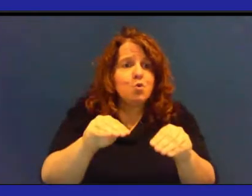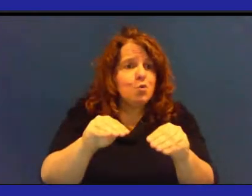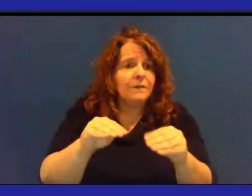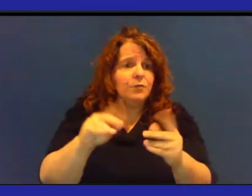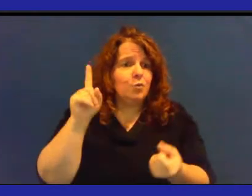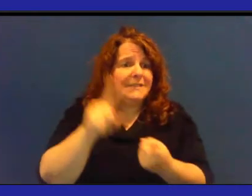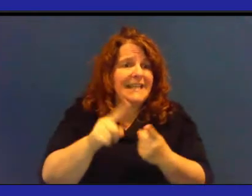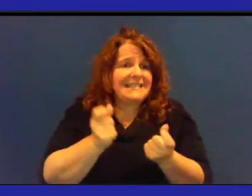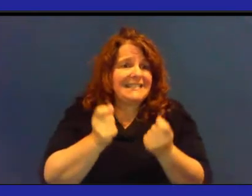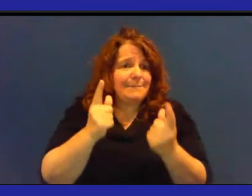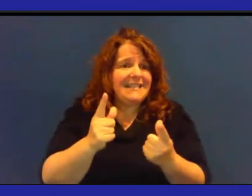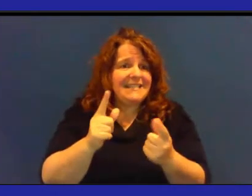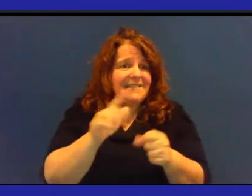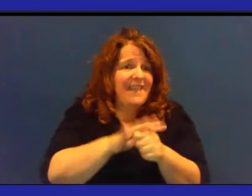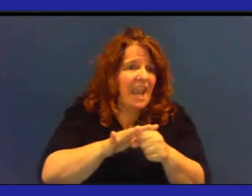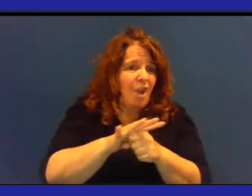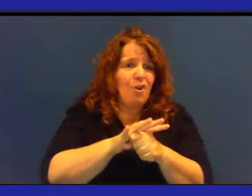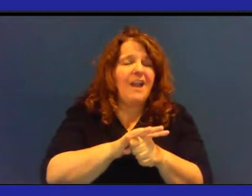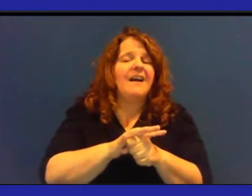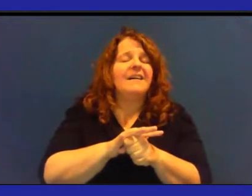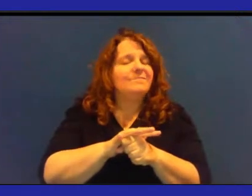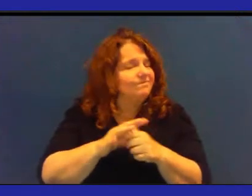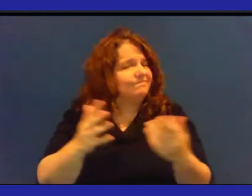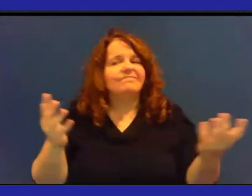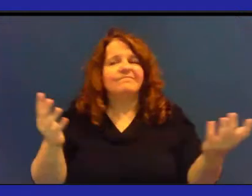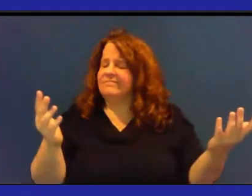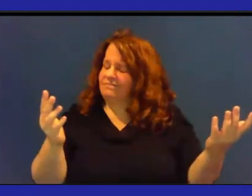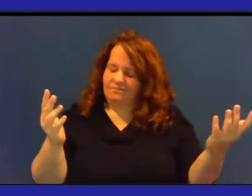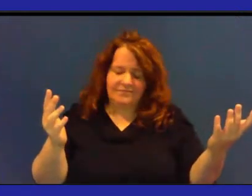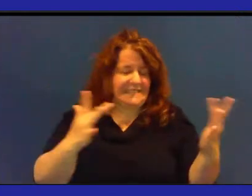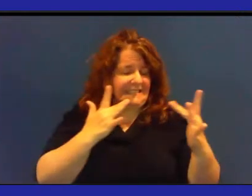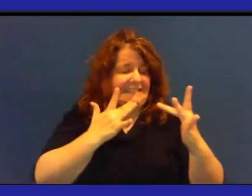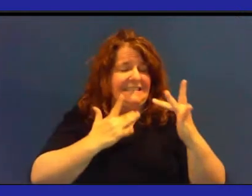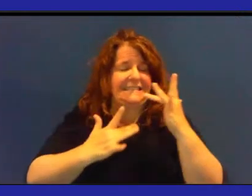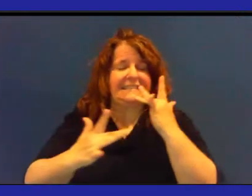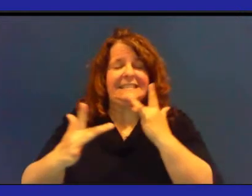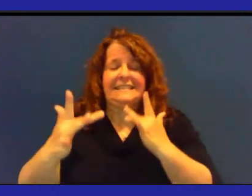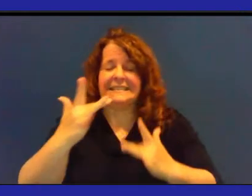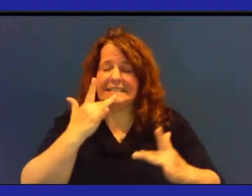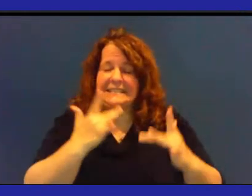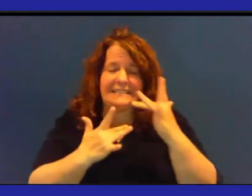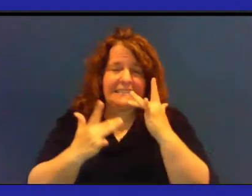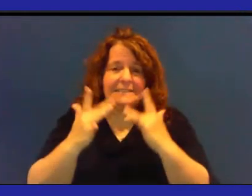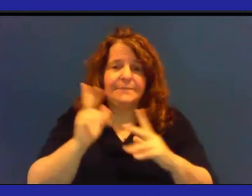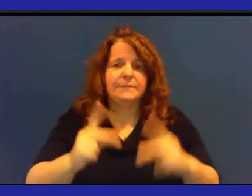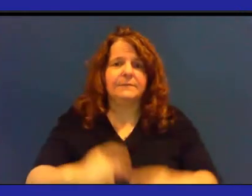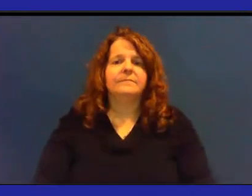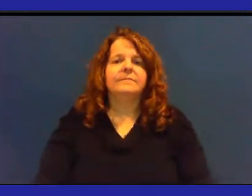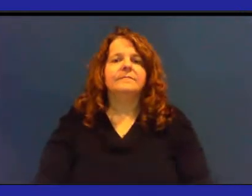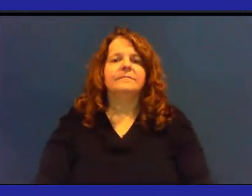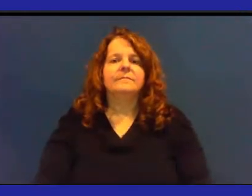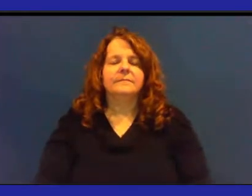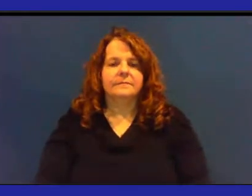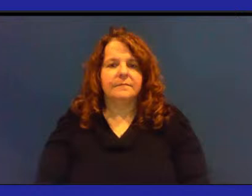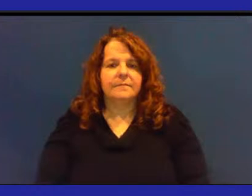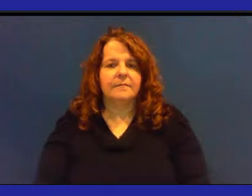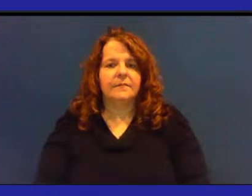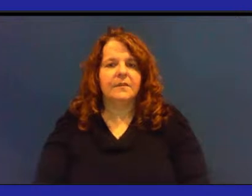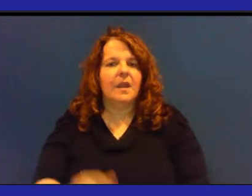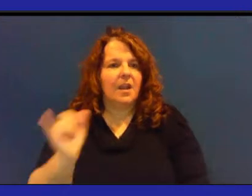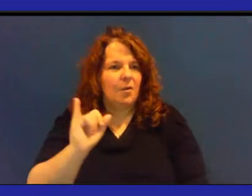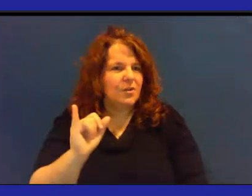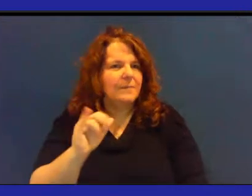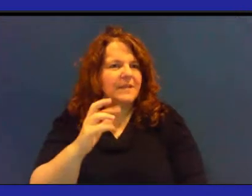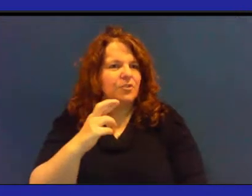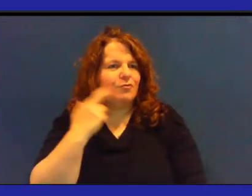earned. It's just really, really difficult. Yeah, and what they consider less risk after this pandemic.